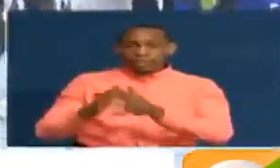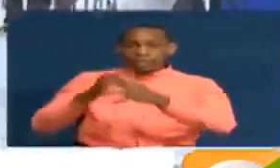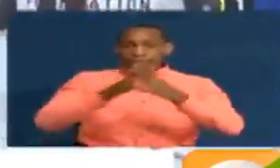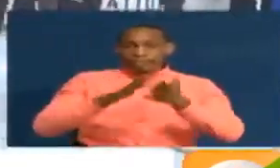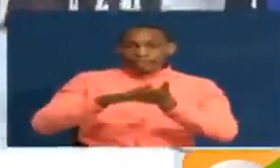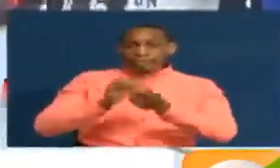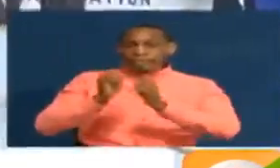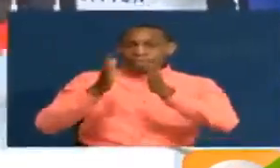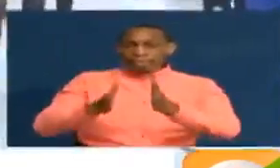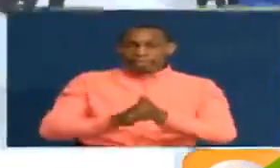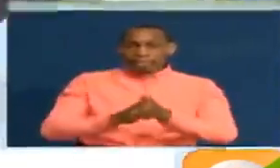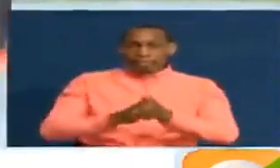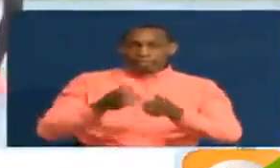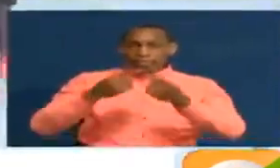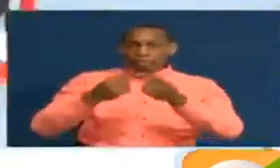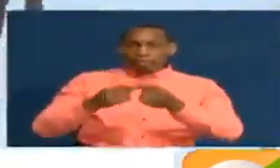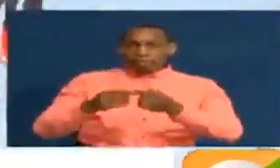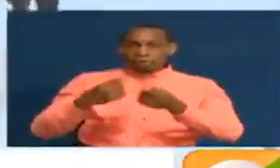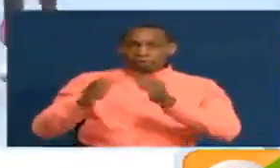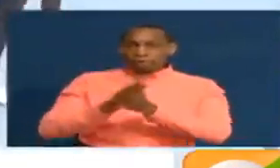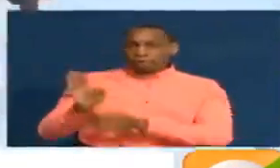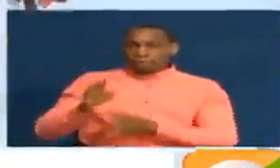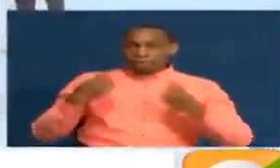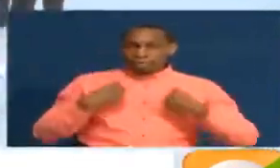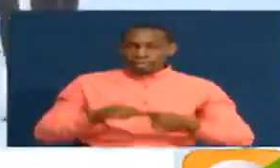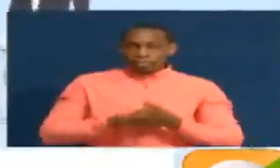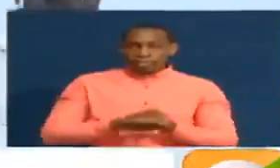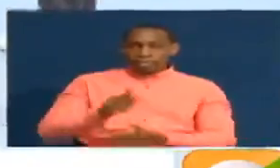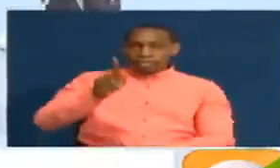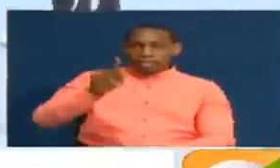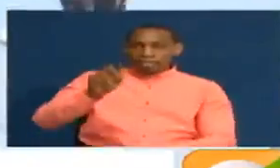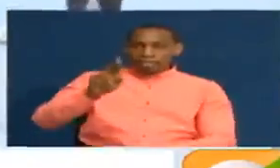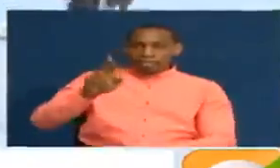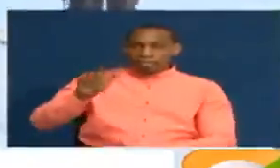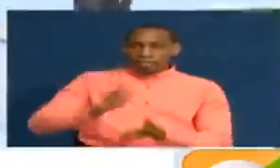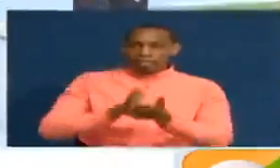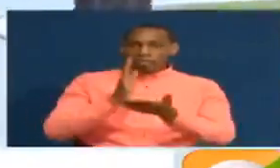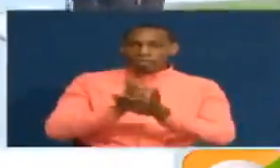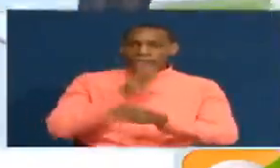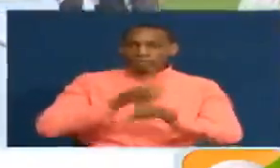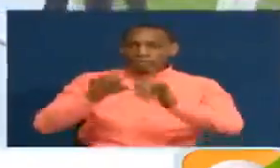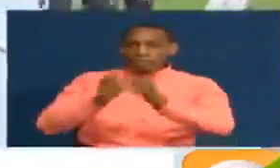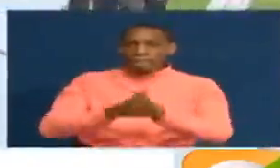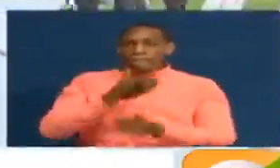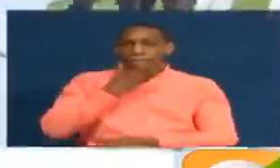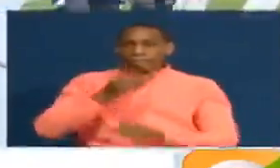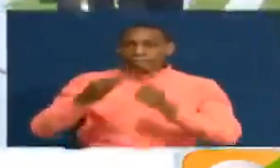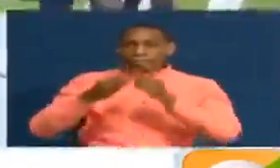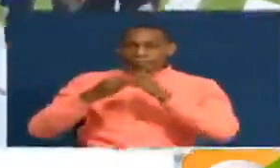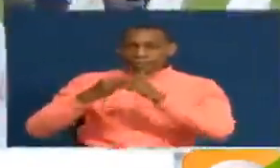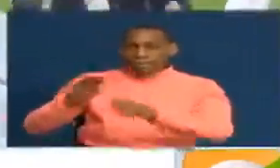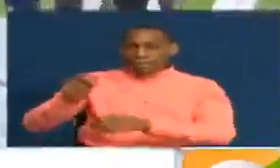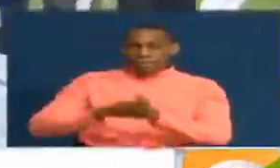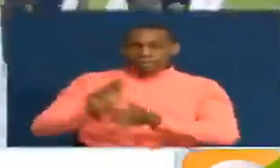US-based Michael Cerruni, world bronze medalist Ferguson Rotich and Emmanuel Correa secured tickets in the men's 800